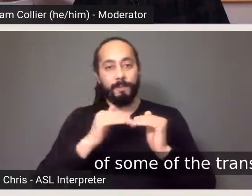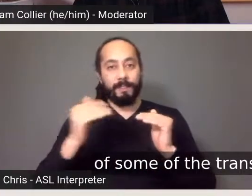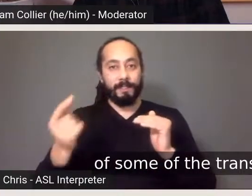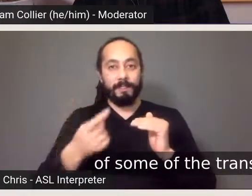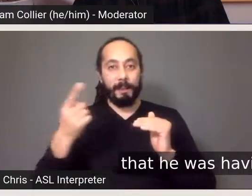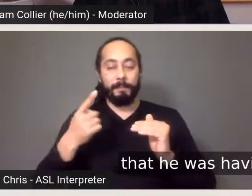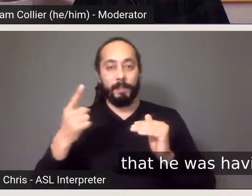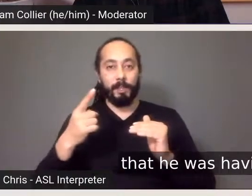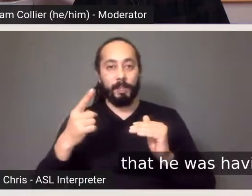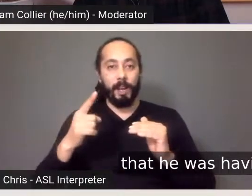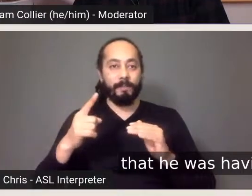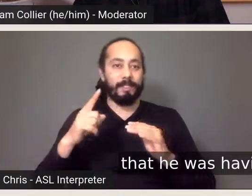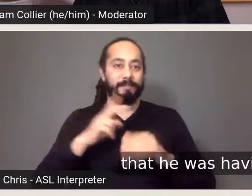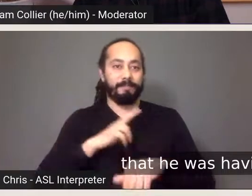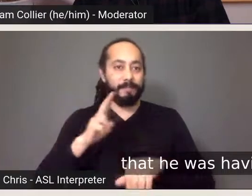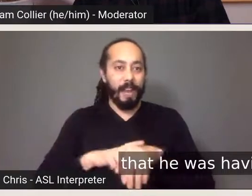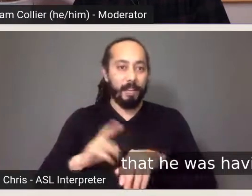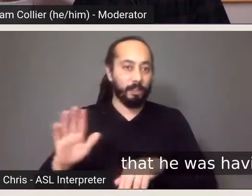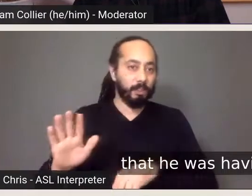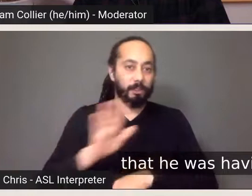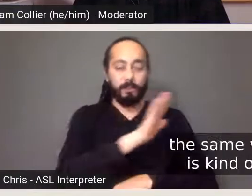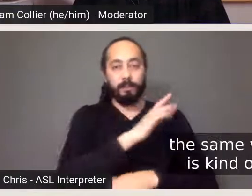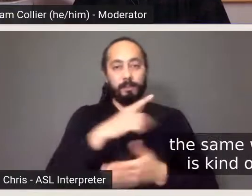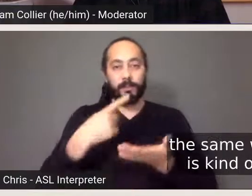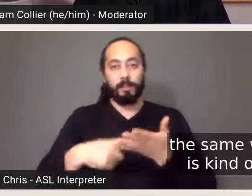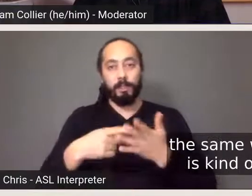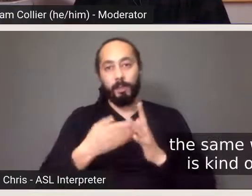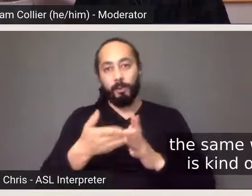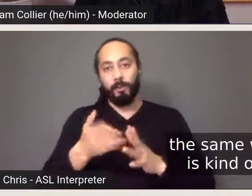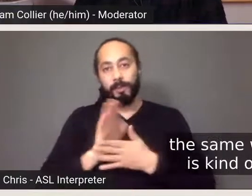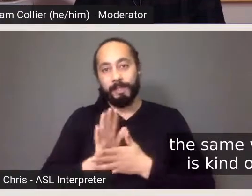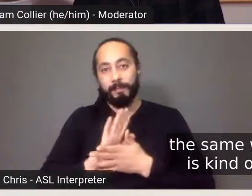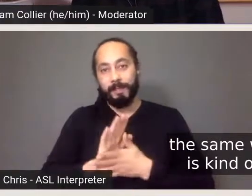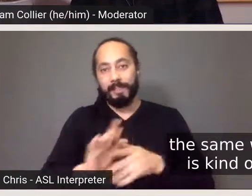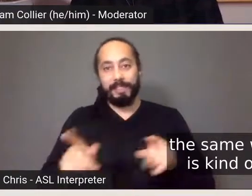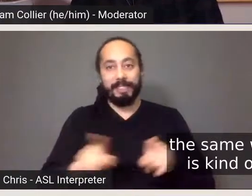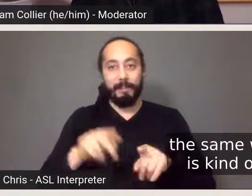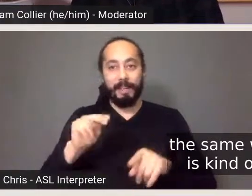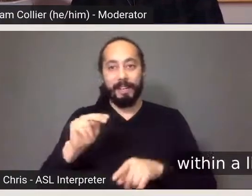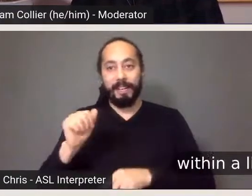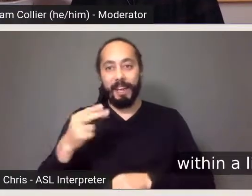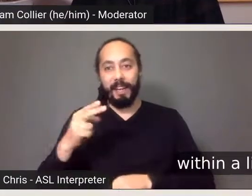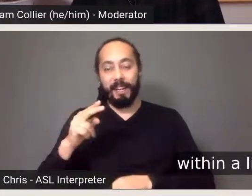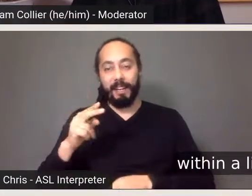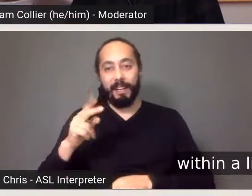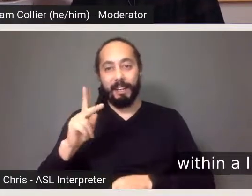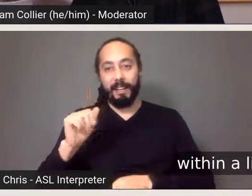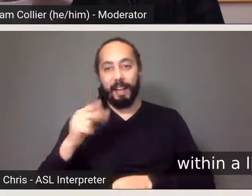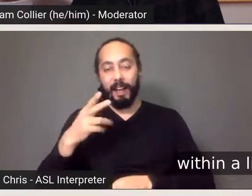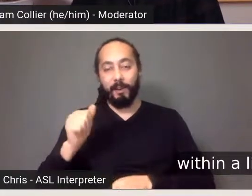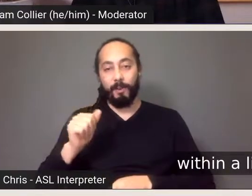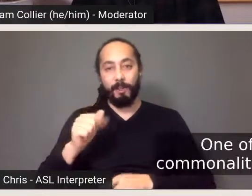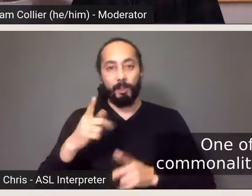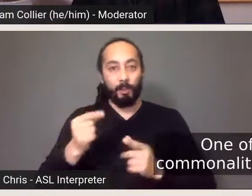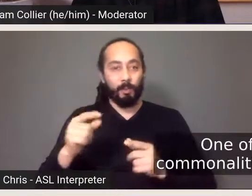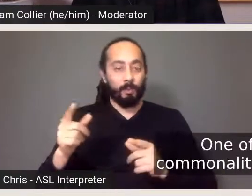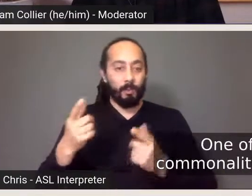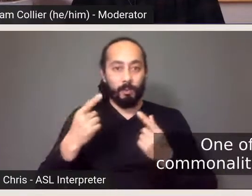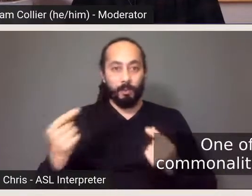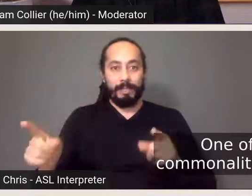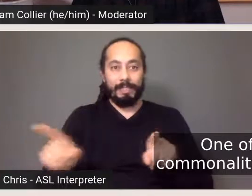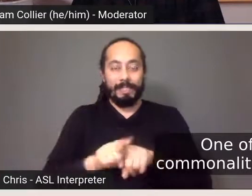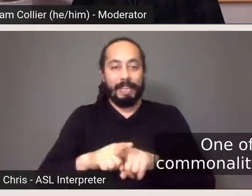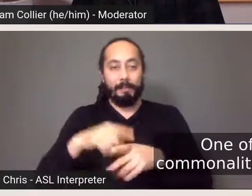transnational conversations that he was having through cinema. The same way Nakahara is kind of doing that within a literary circle. One of the